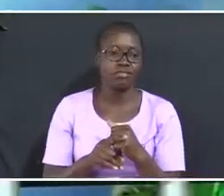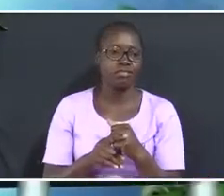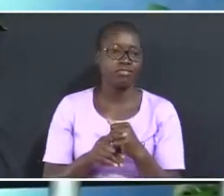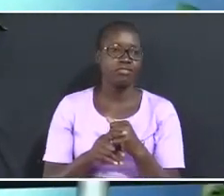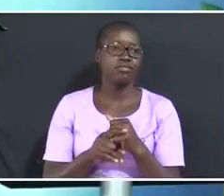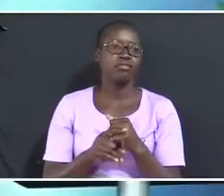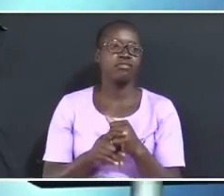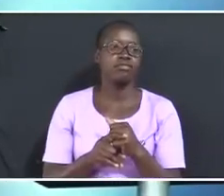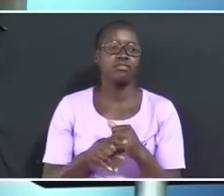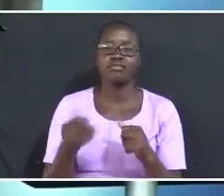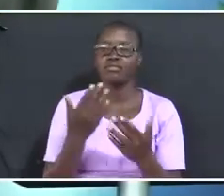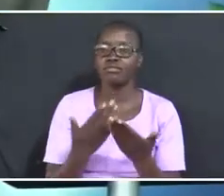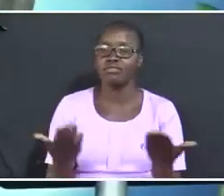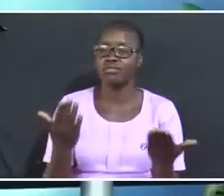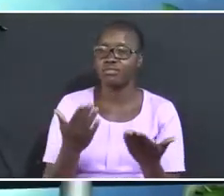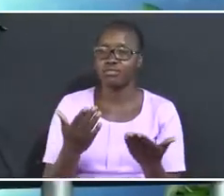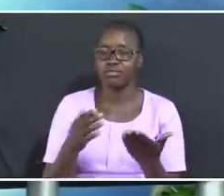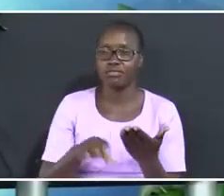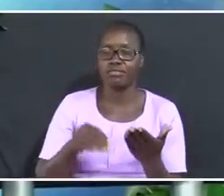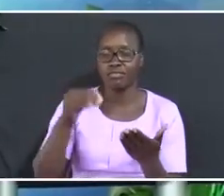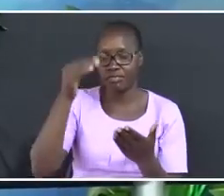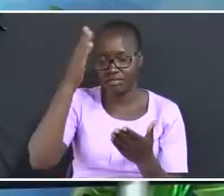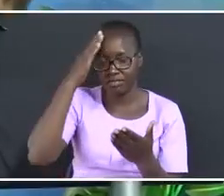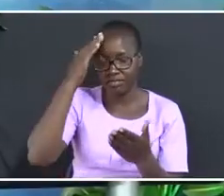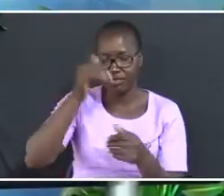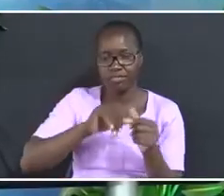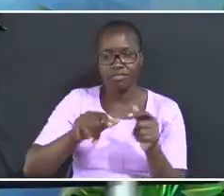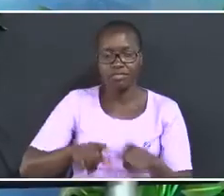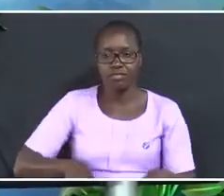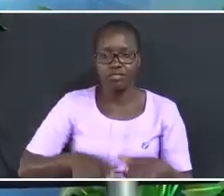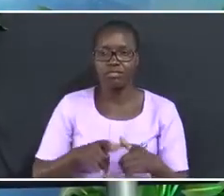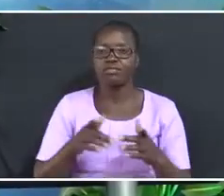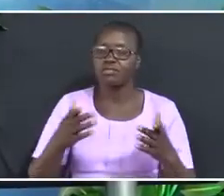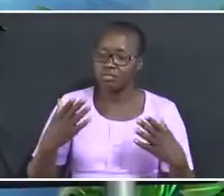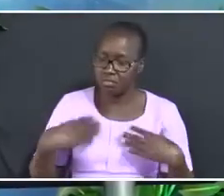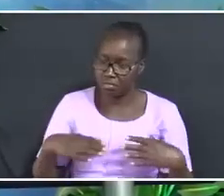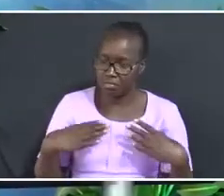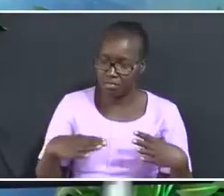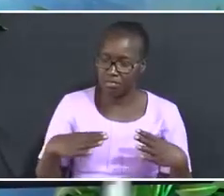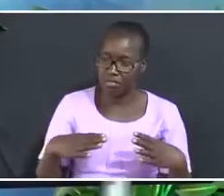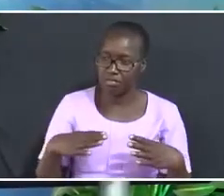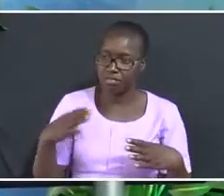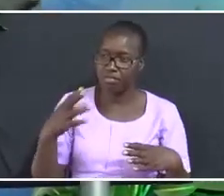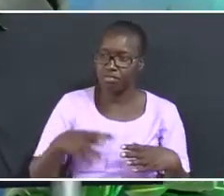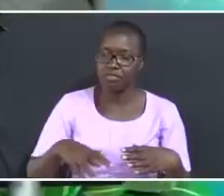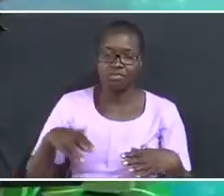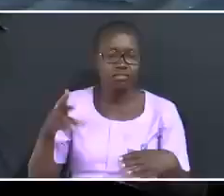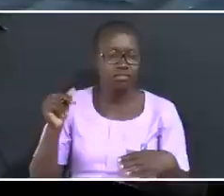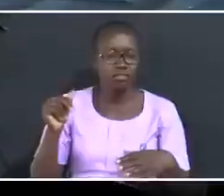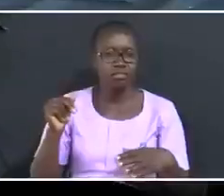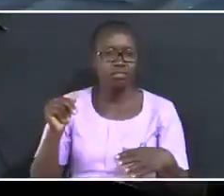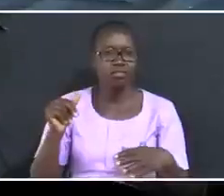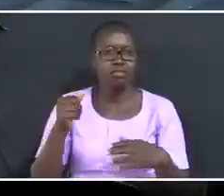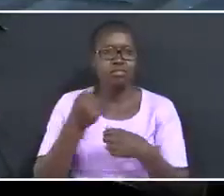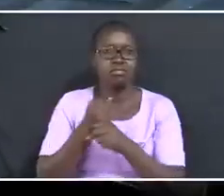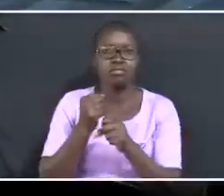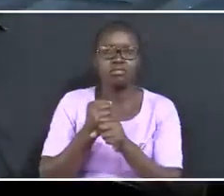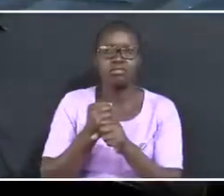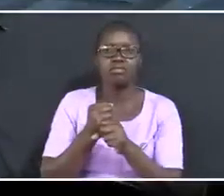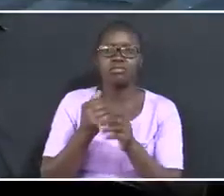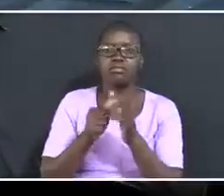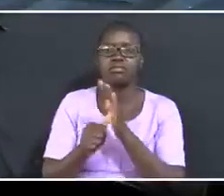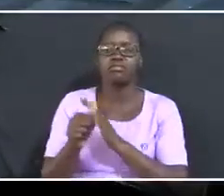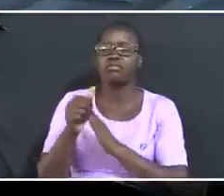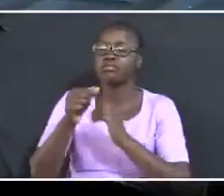Another fact you need to know about this life is human beings were taught to be under a